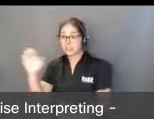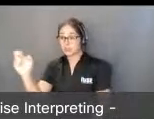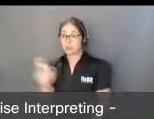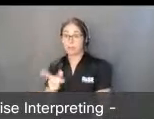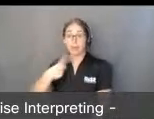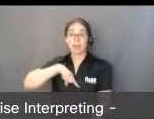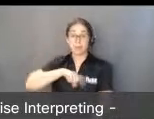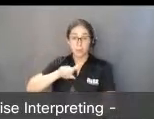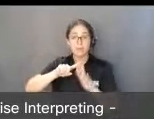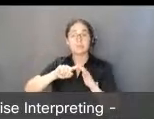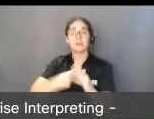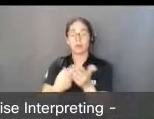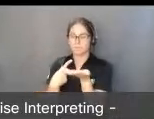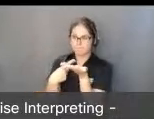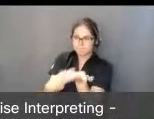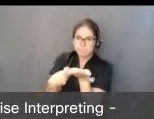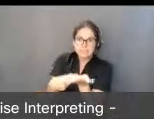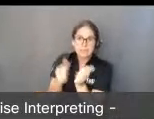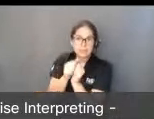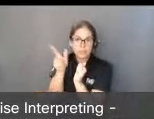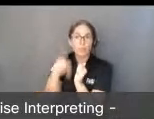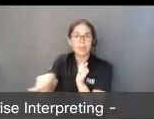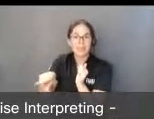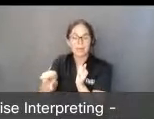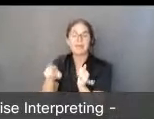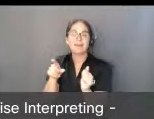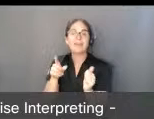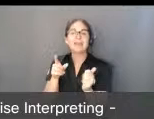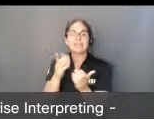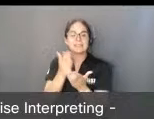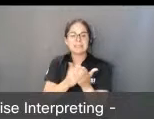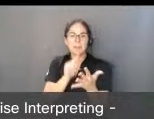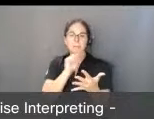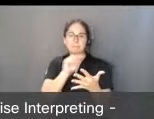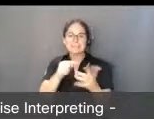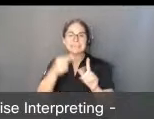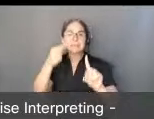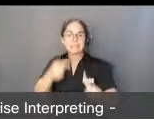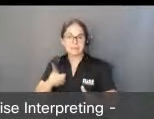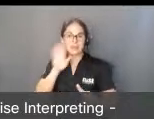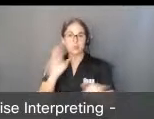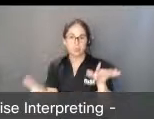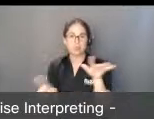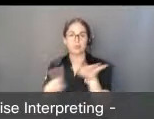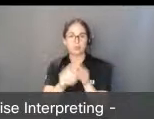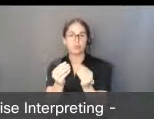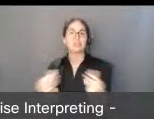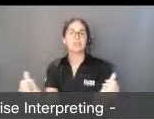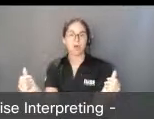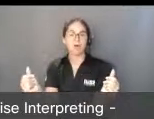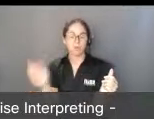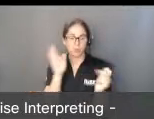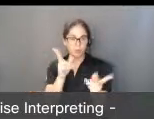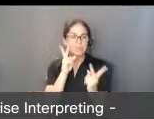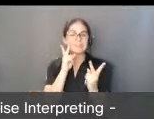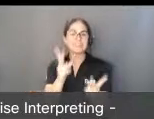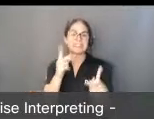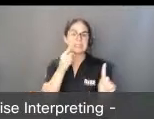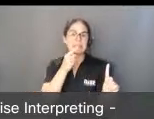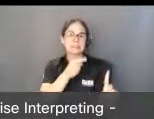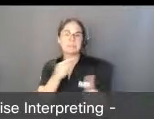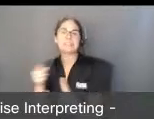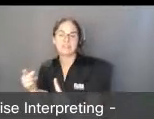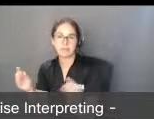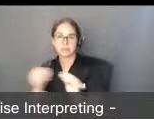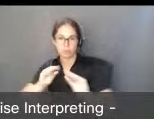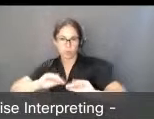conversations, those things will start to get implemented and we'll start to see that. And we just, you know, we'd